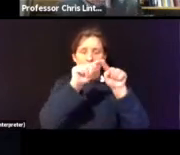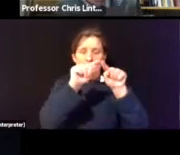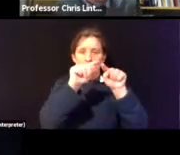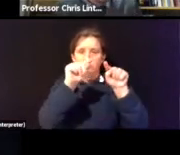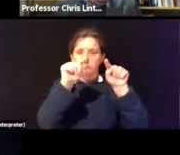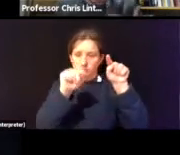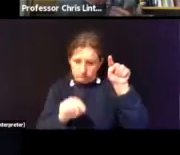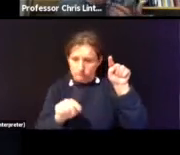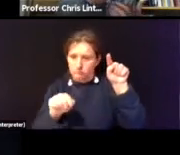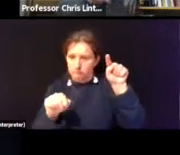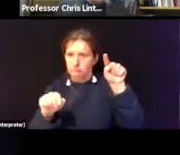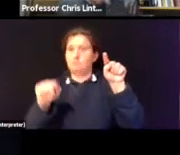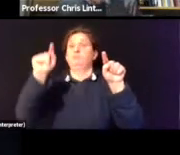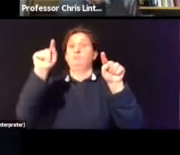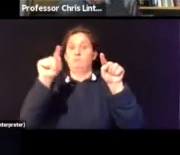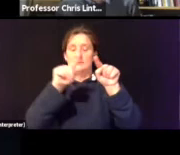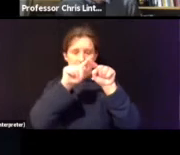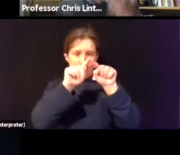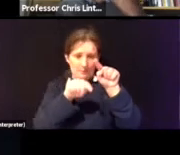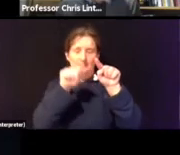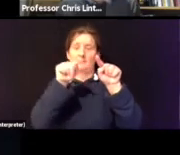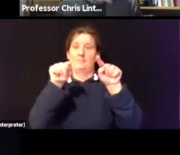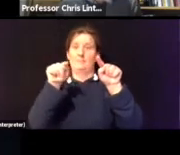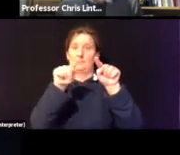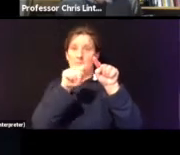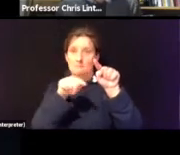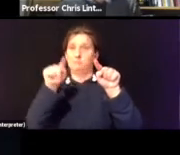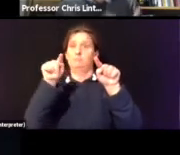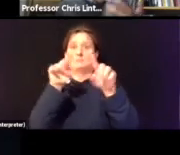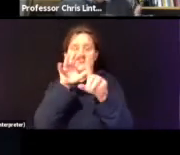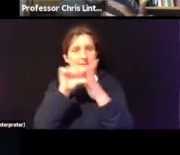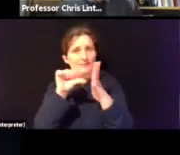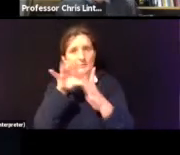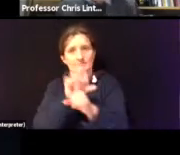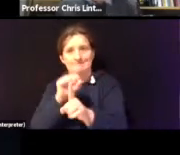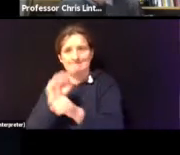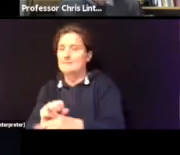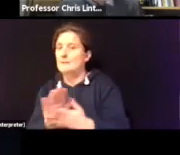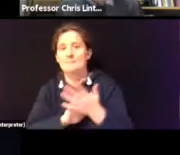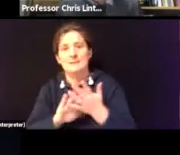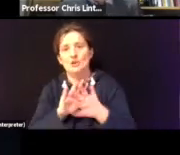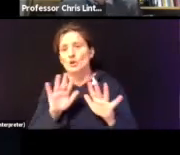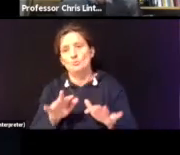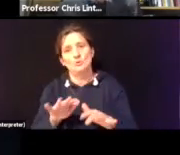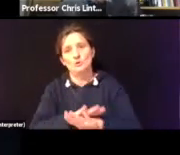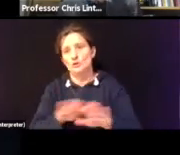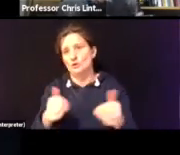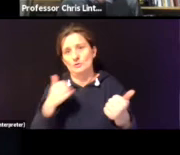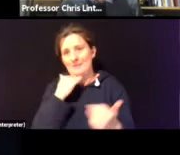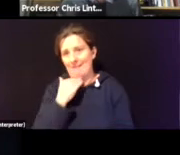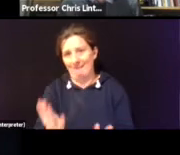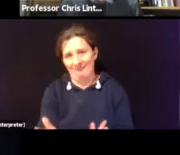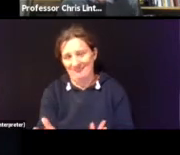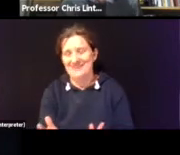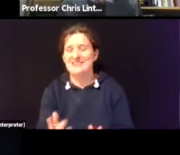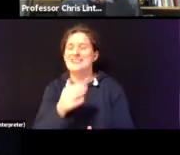noise, essentially. And it's such a difficult task that algorithms, computers, aren't up to the job in all cases. And so what we've